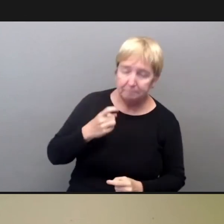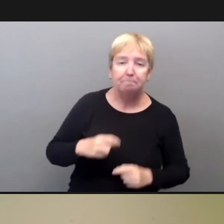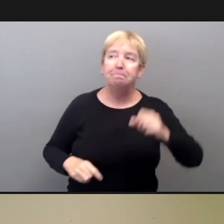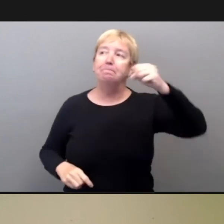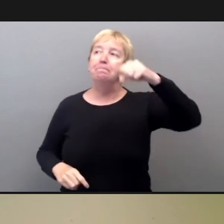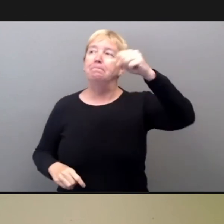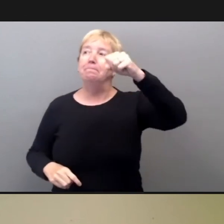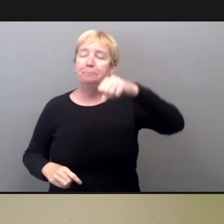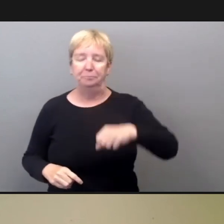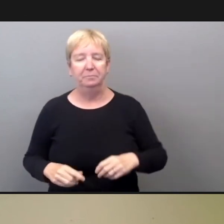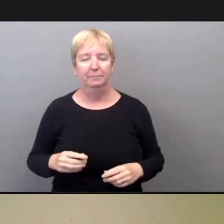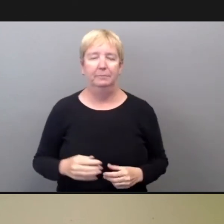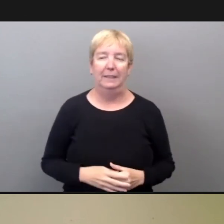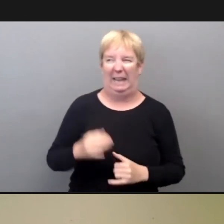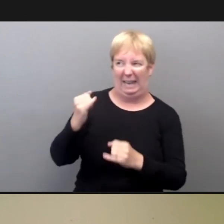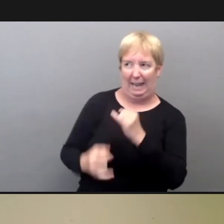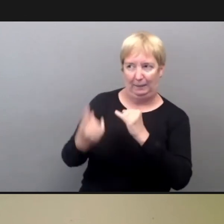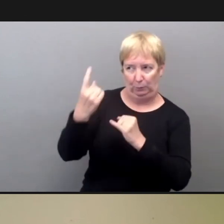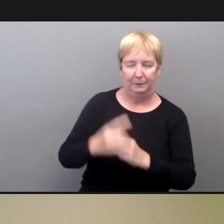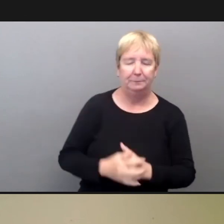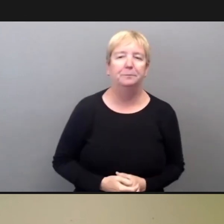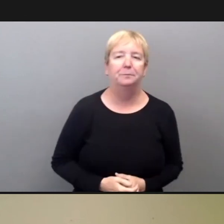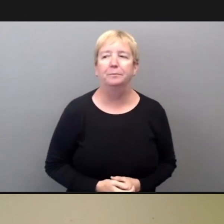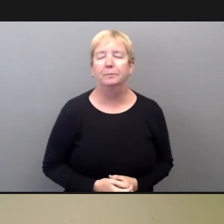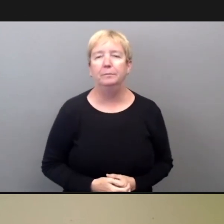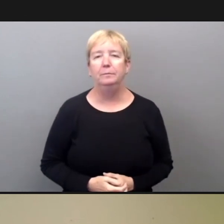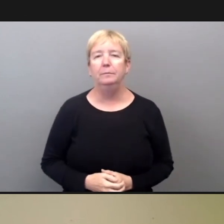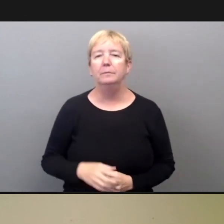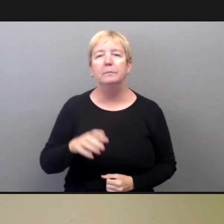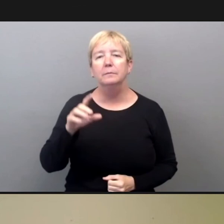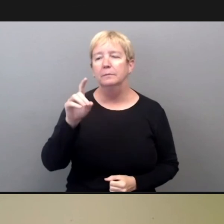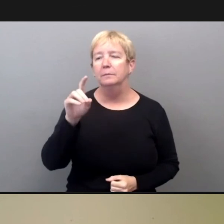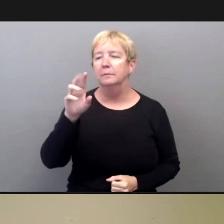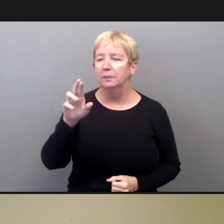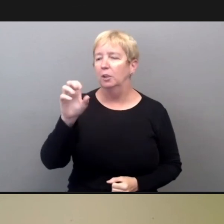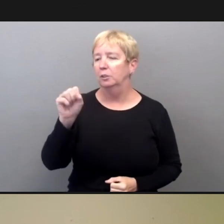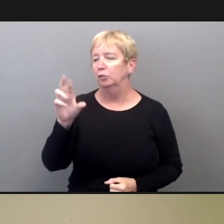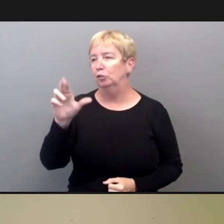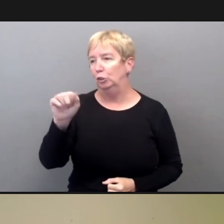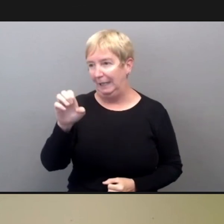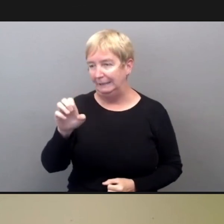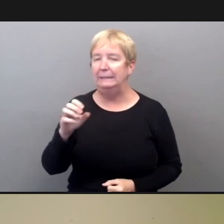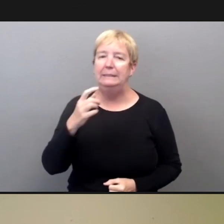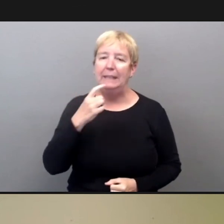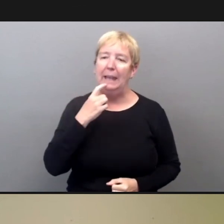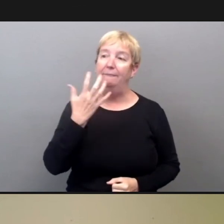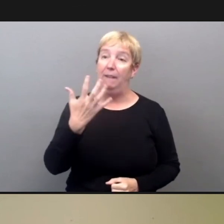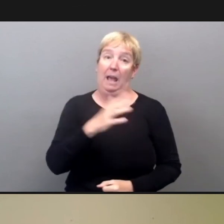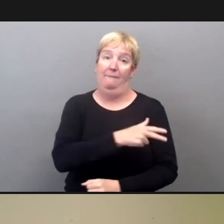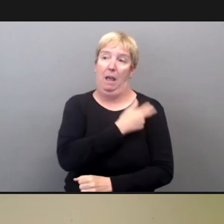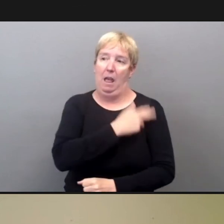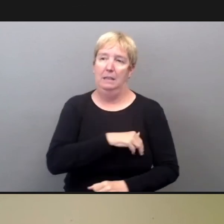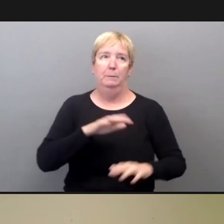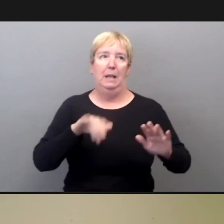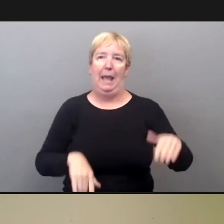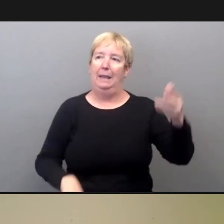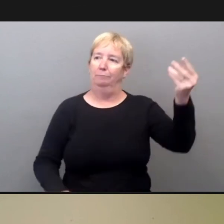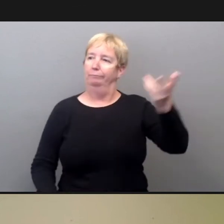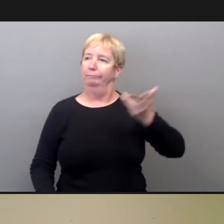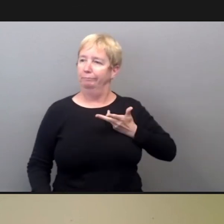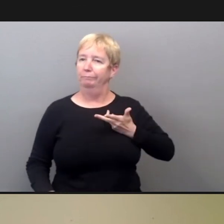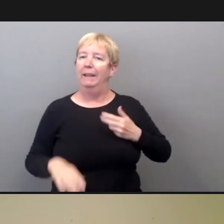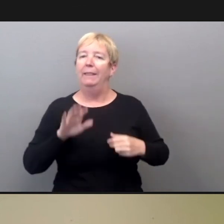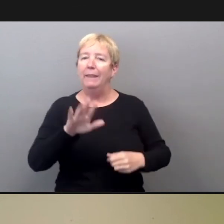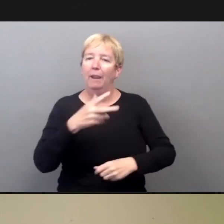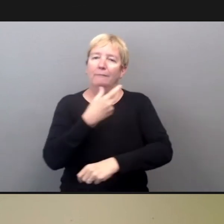Yeah, sure. Thanks. Last one. Dr. Scree said that 5 hospitals had not reported employee vaccination rates. Would you